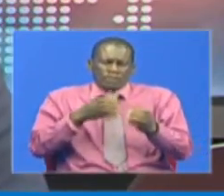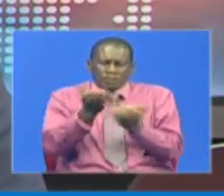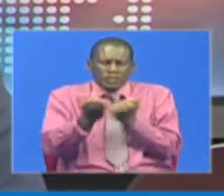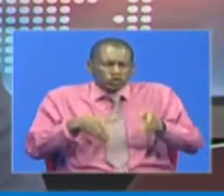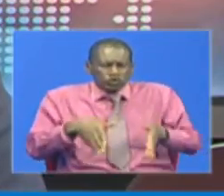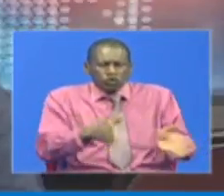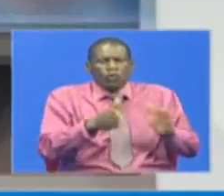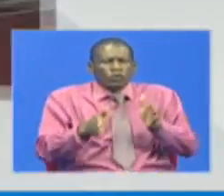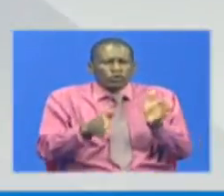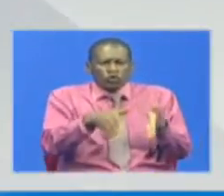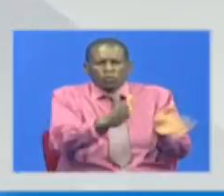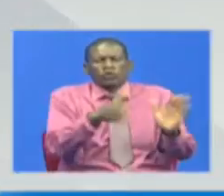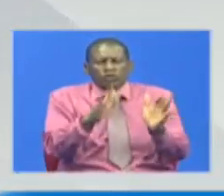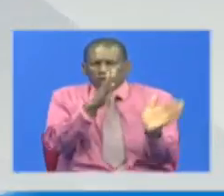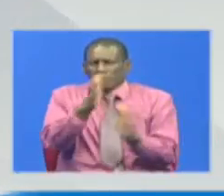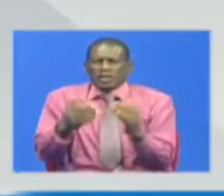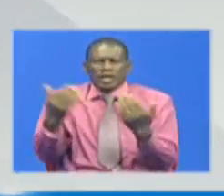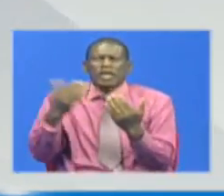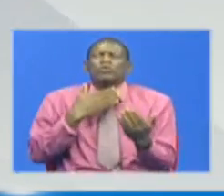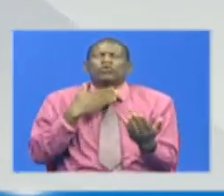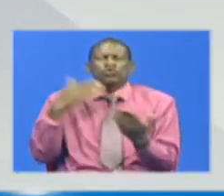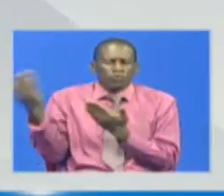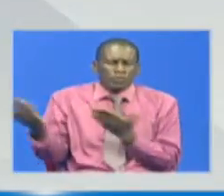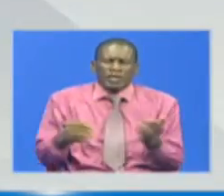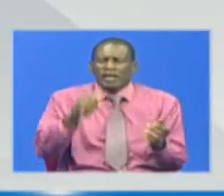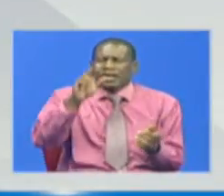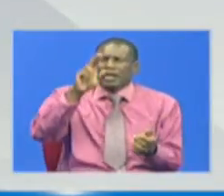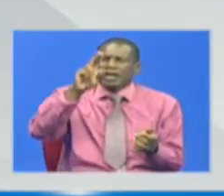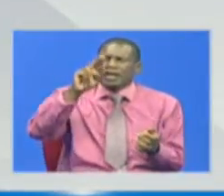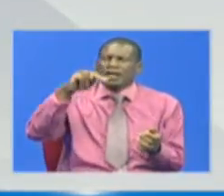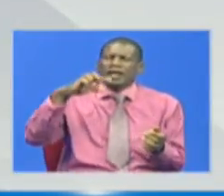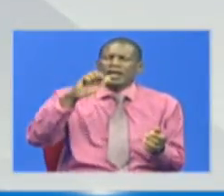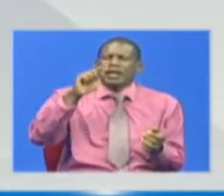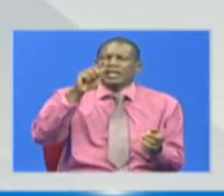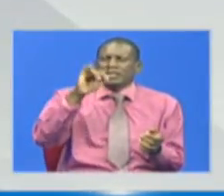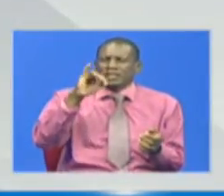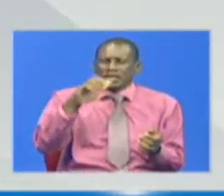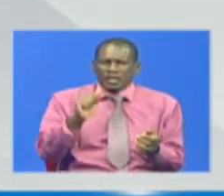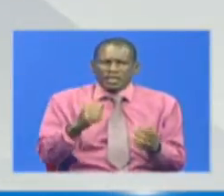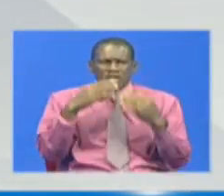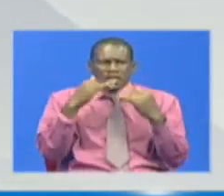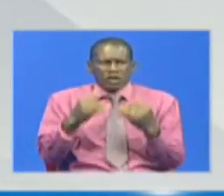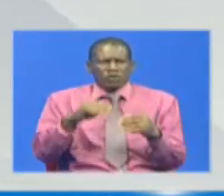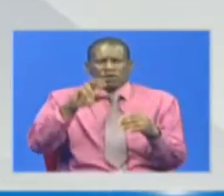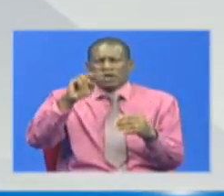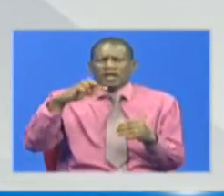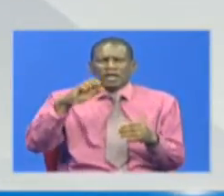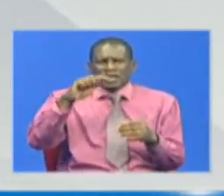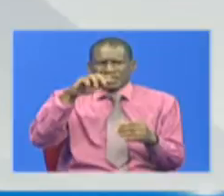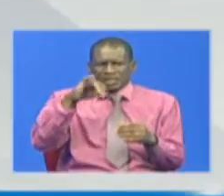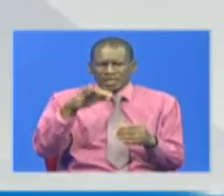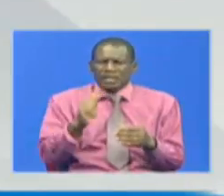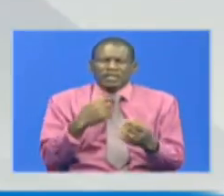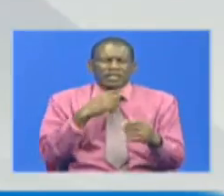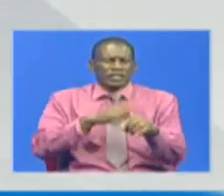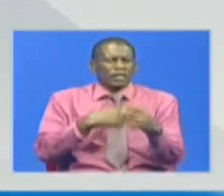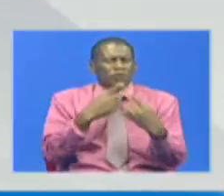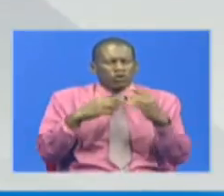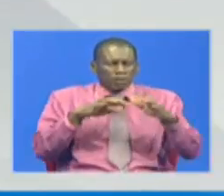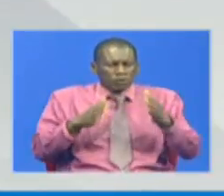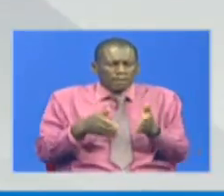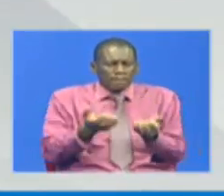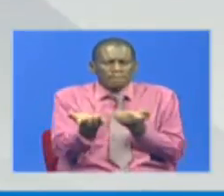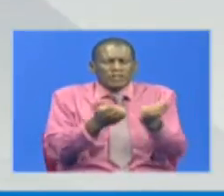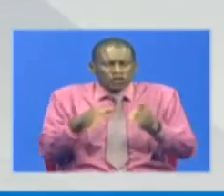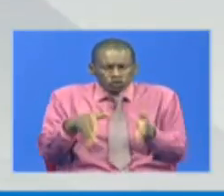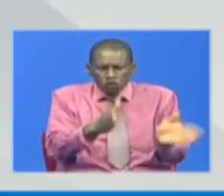want to bring in Bwanangatia on this one. Bwanangatia, when it comes to business continuity, what do these SMEs need to do such that if there's